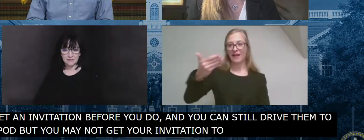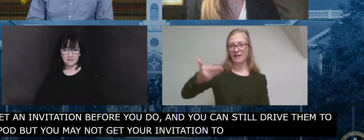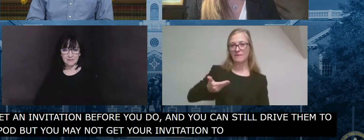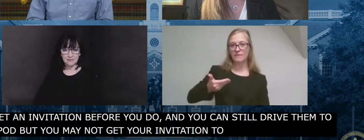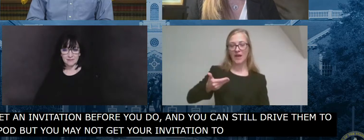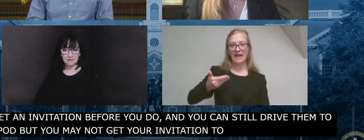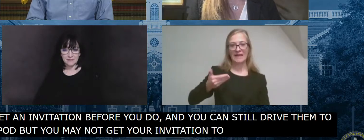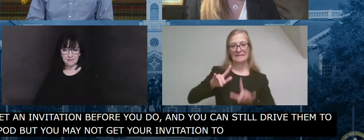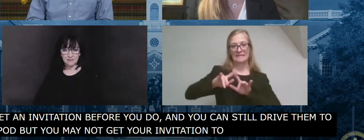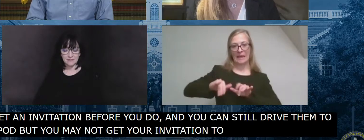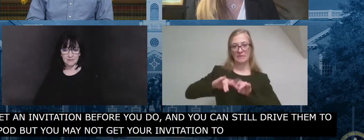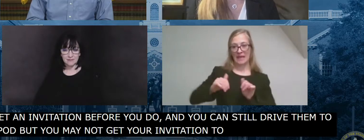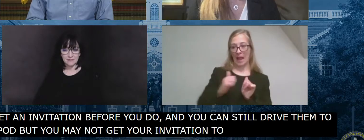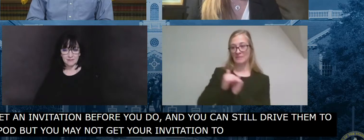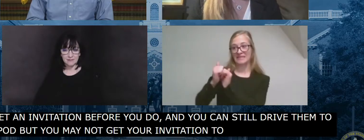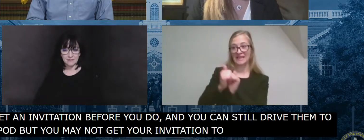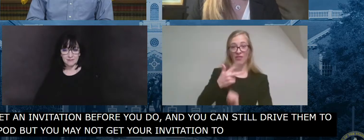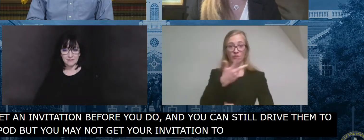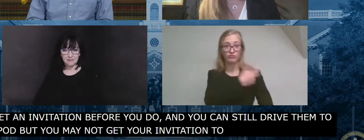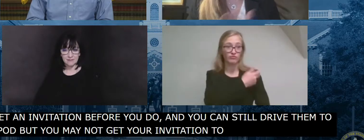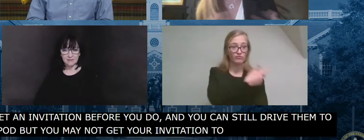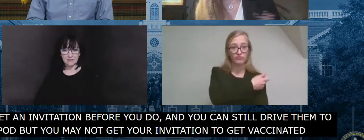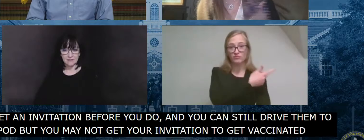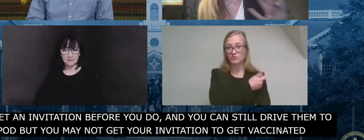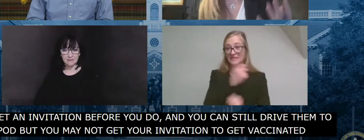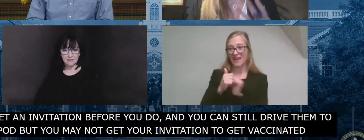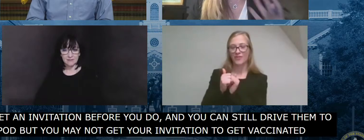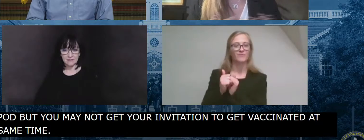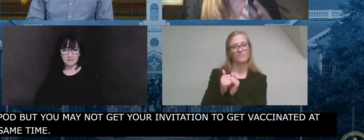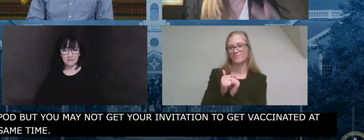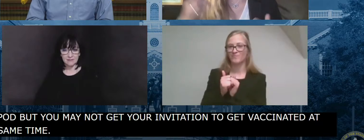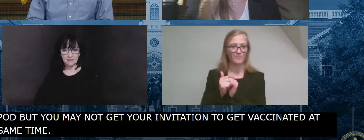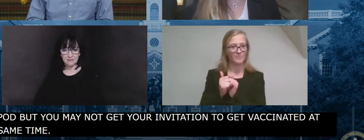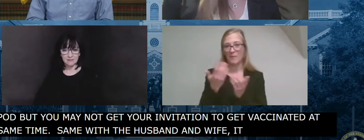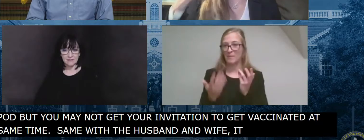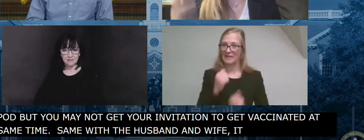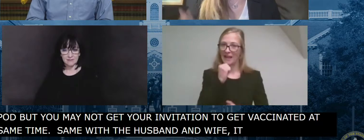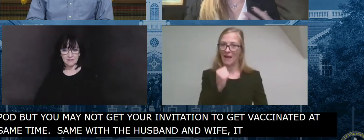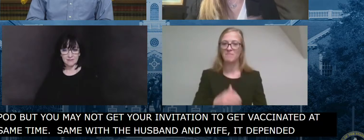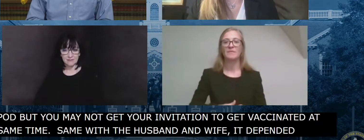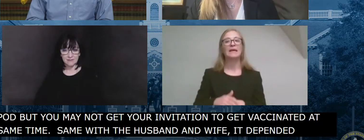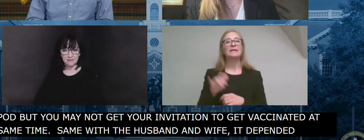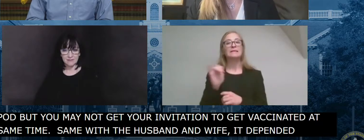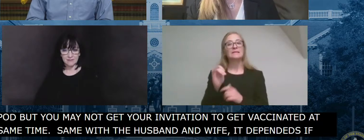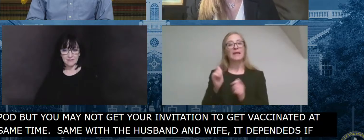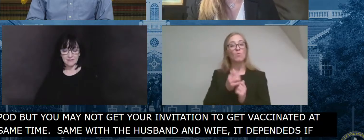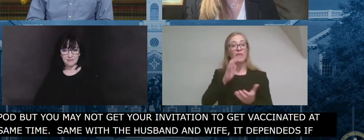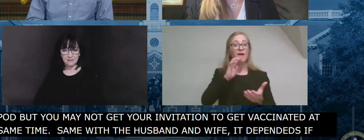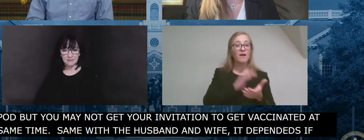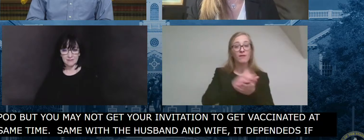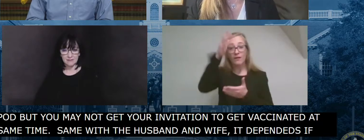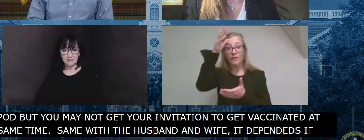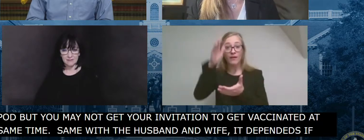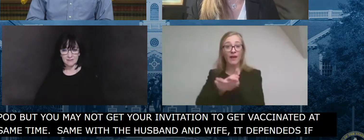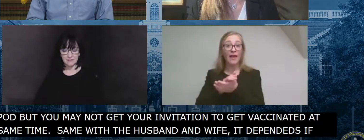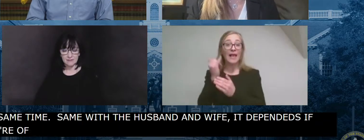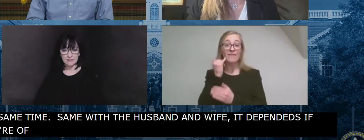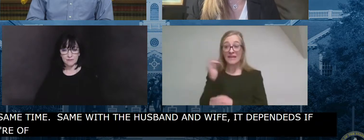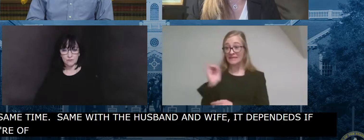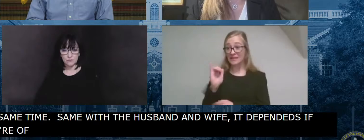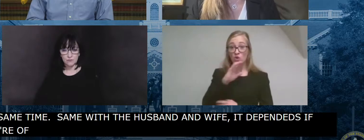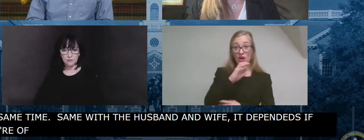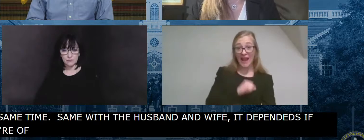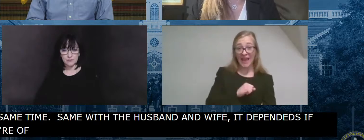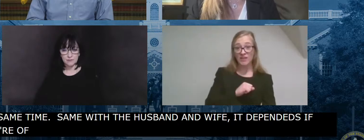the same time. Same with a husband and wife. It kind of depends if they're, of similar age, similar risk or